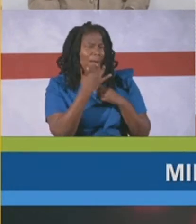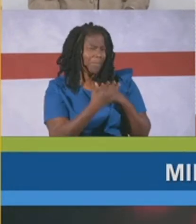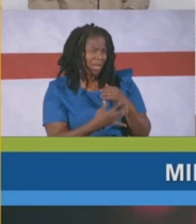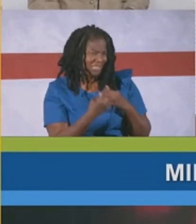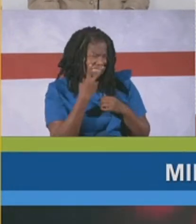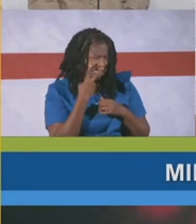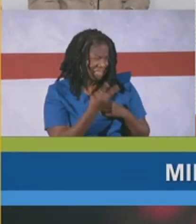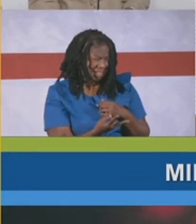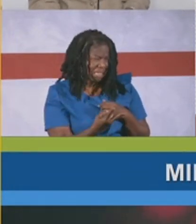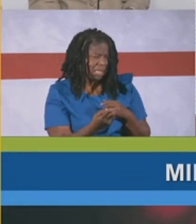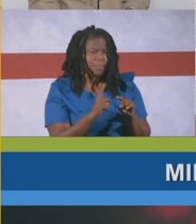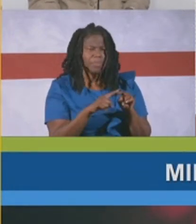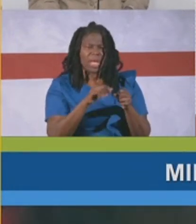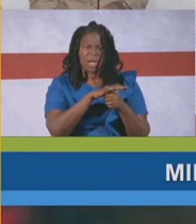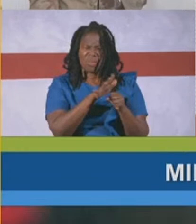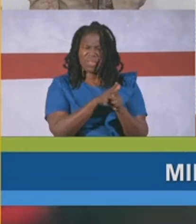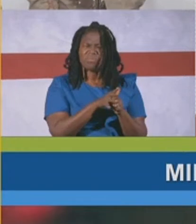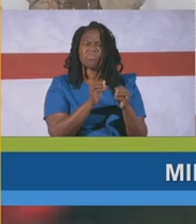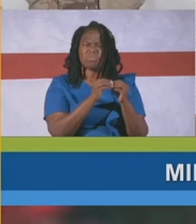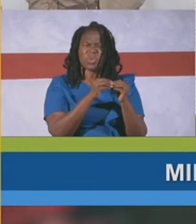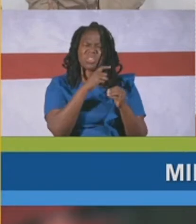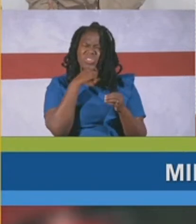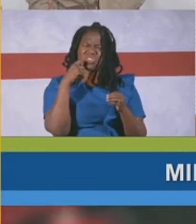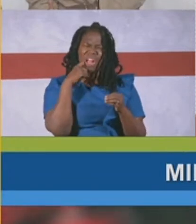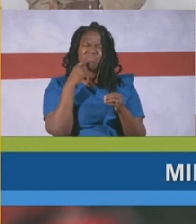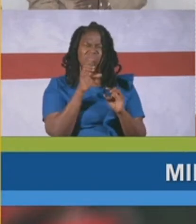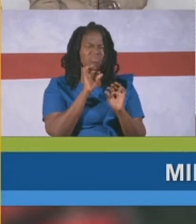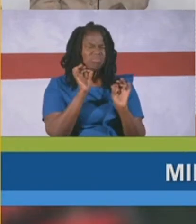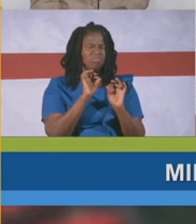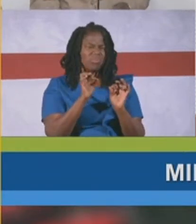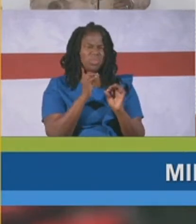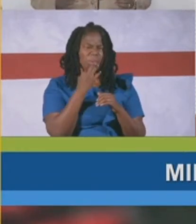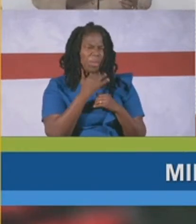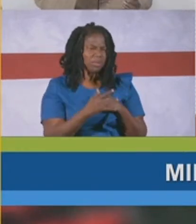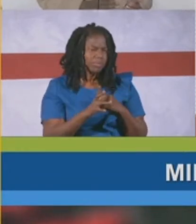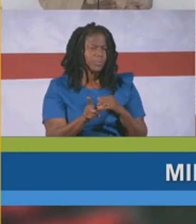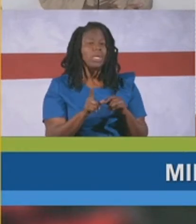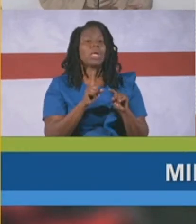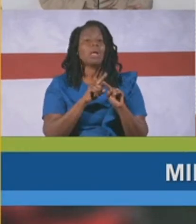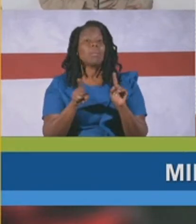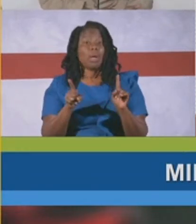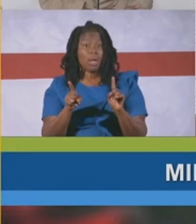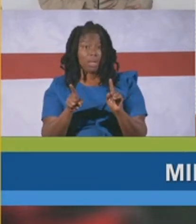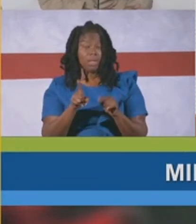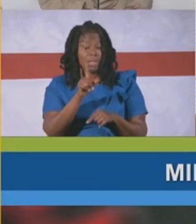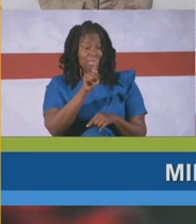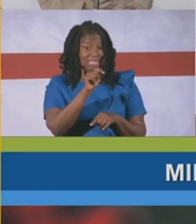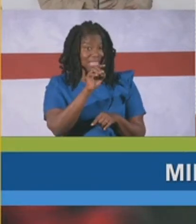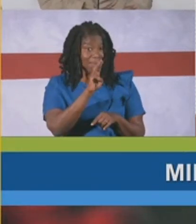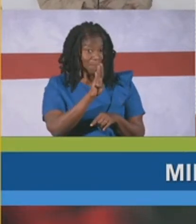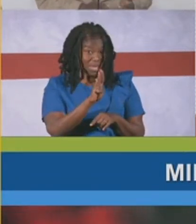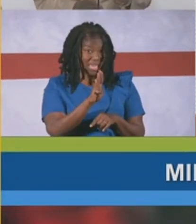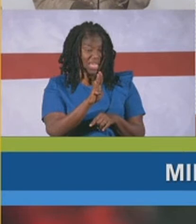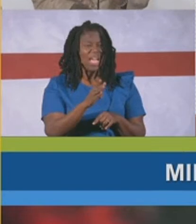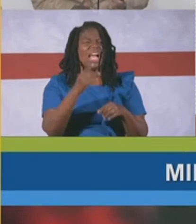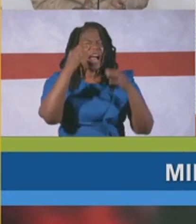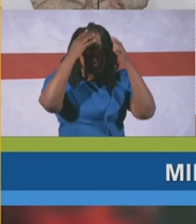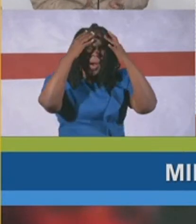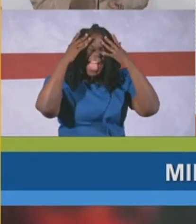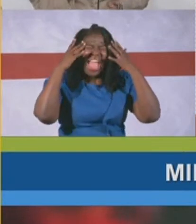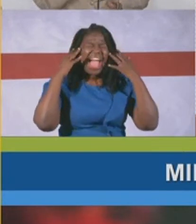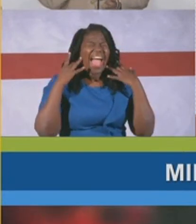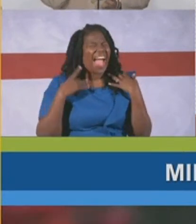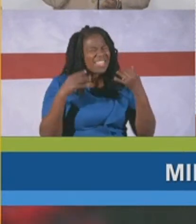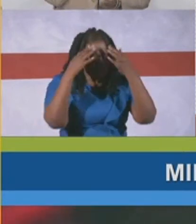Patients with TB tend to have weight loss, less so than patients with COVID. Patients with TB tend to have night sweats, less so